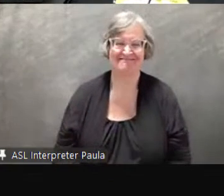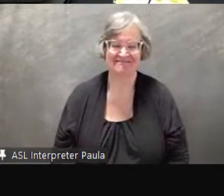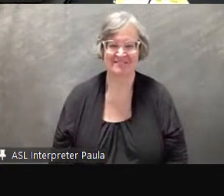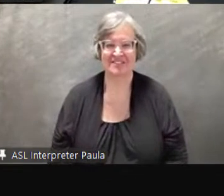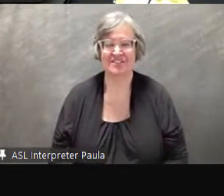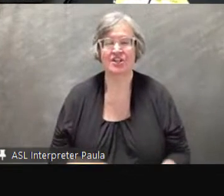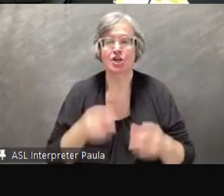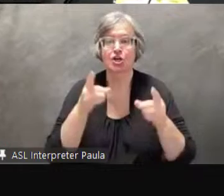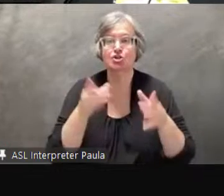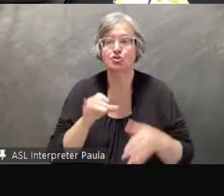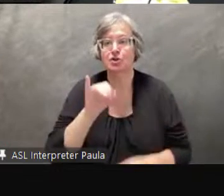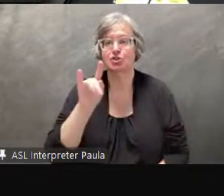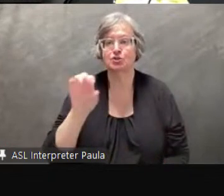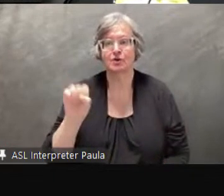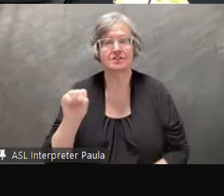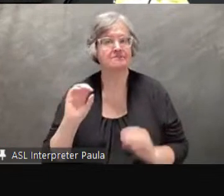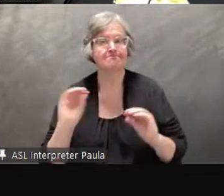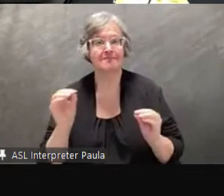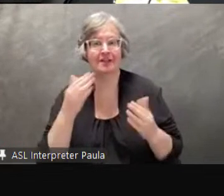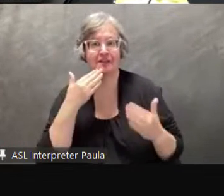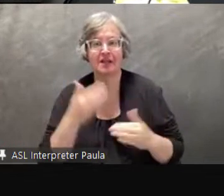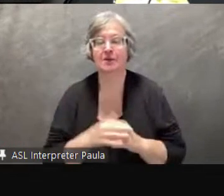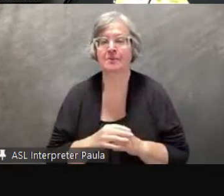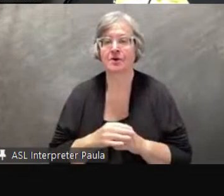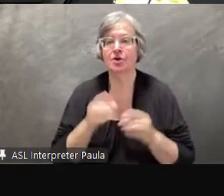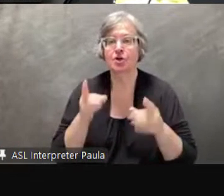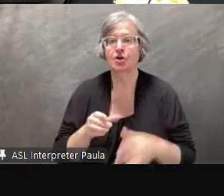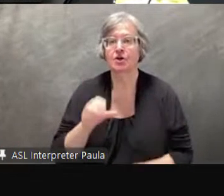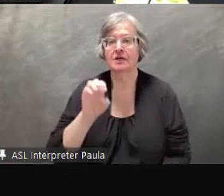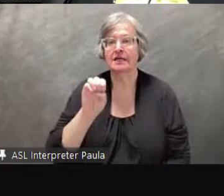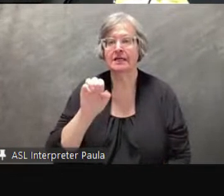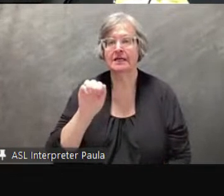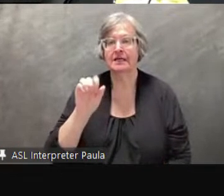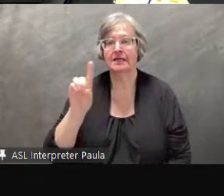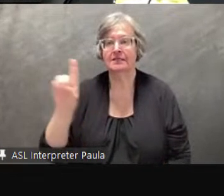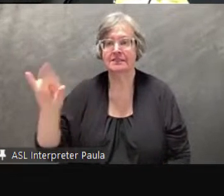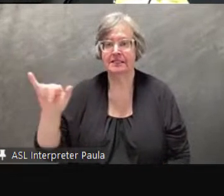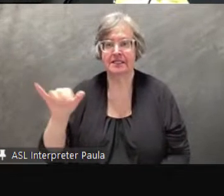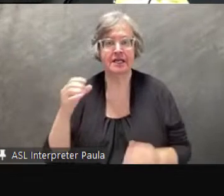Director Jakes, It's all fine, thank you. Director Eady.